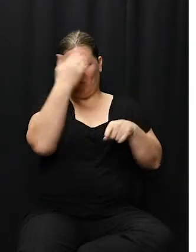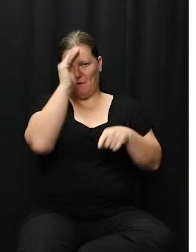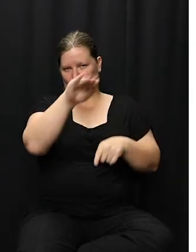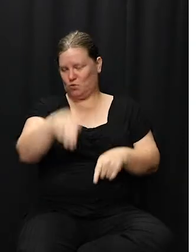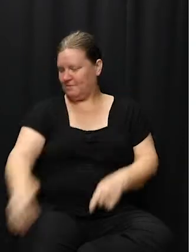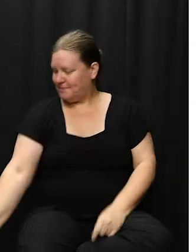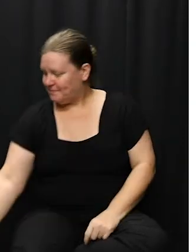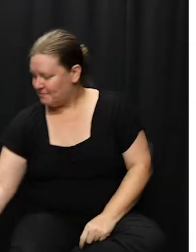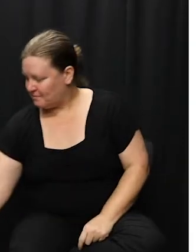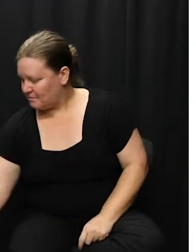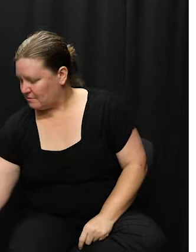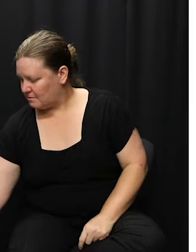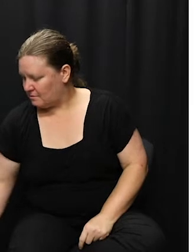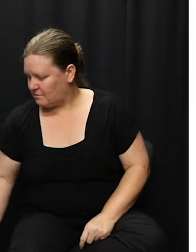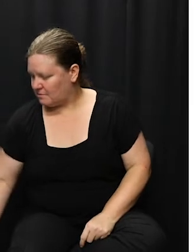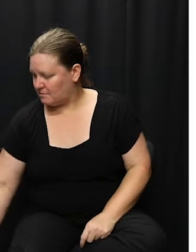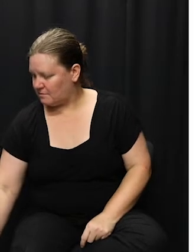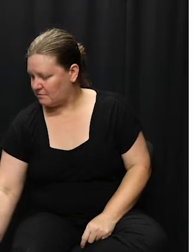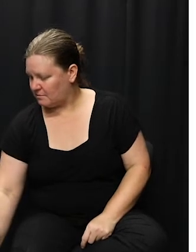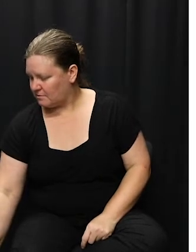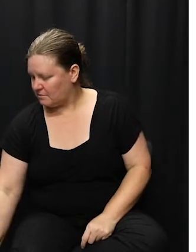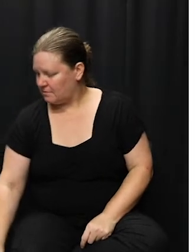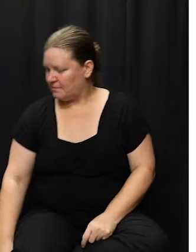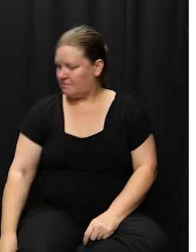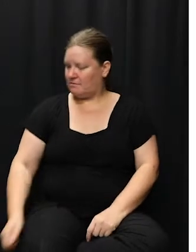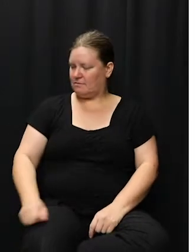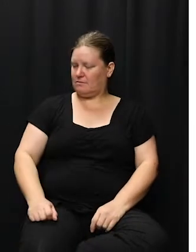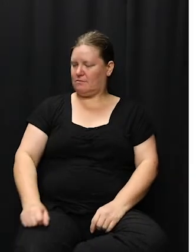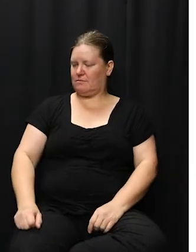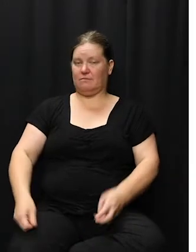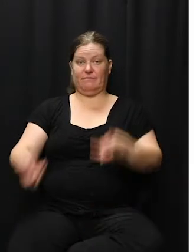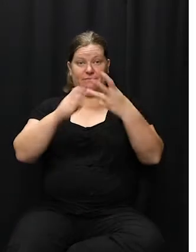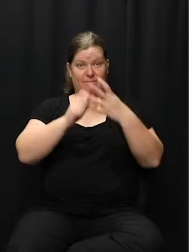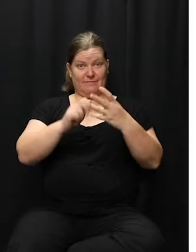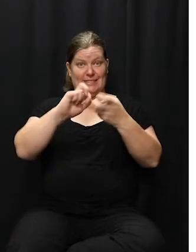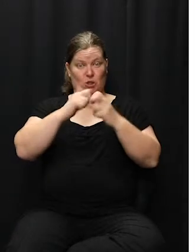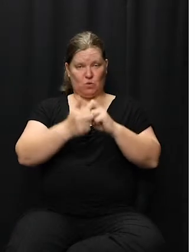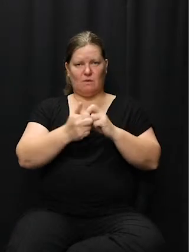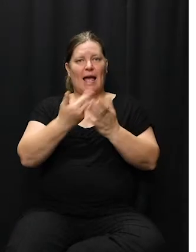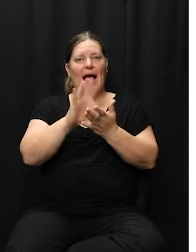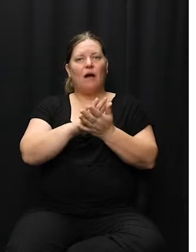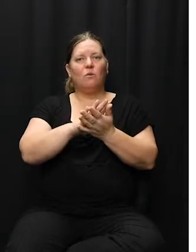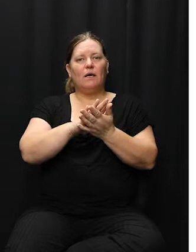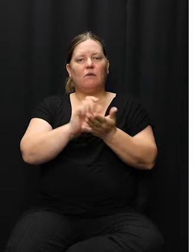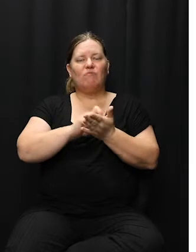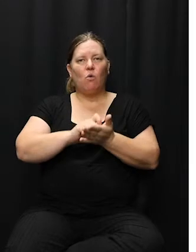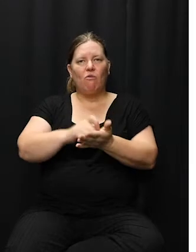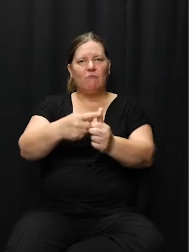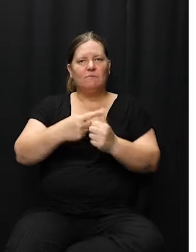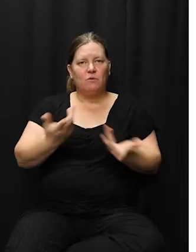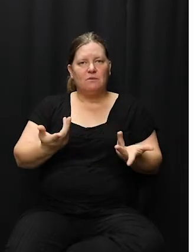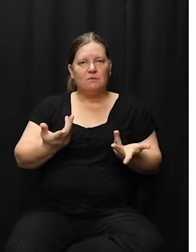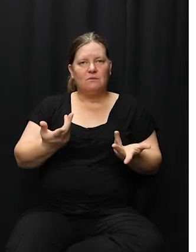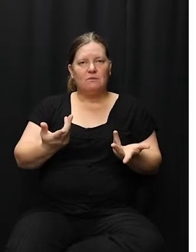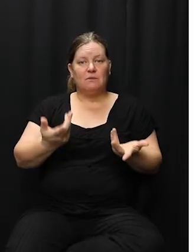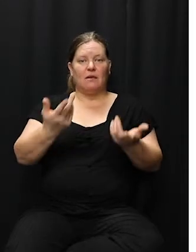And if you remember norms, I've put that little picture in to remind you of what norms mean. The next issue is how are you going to write responses?